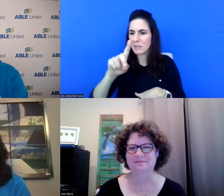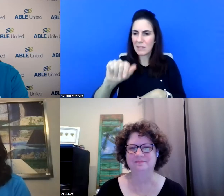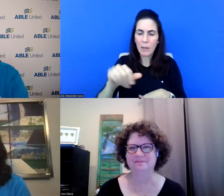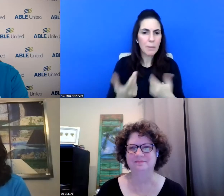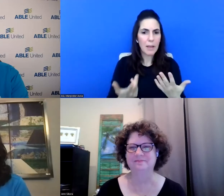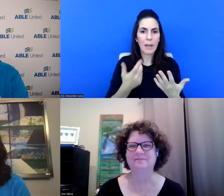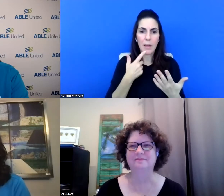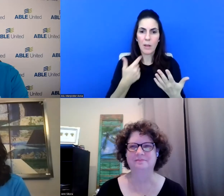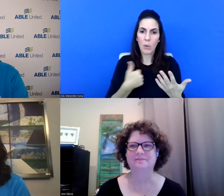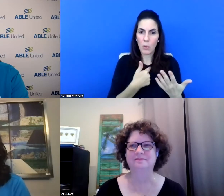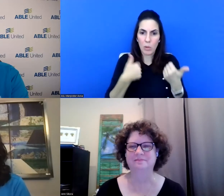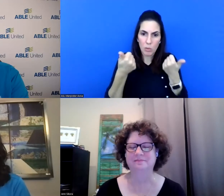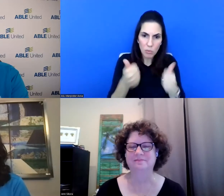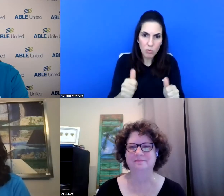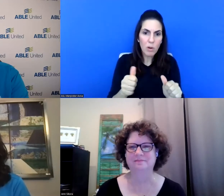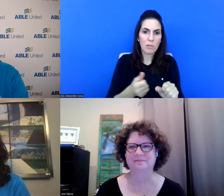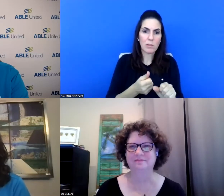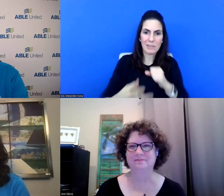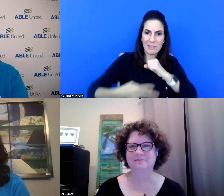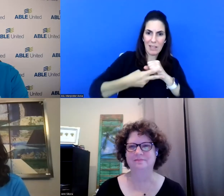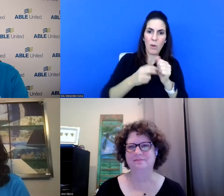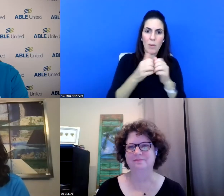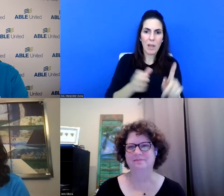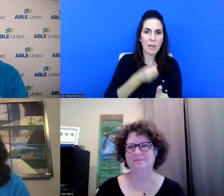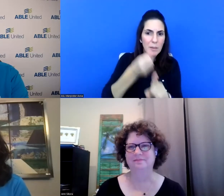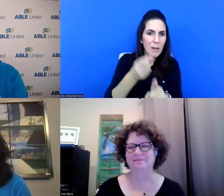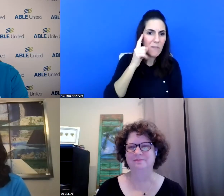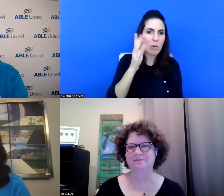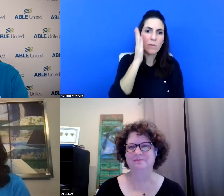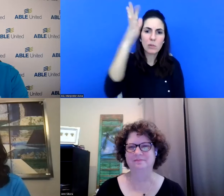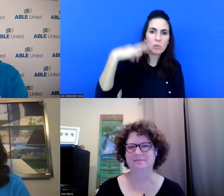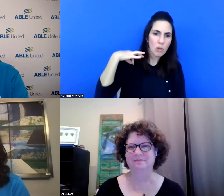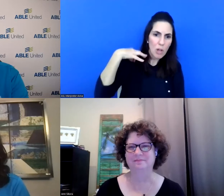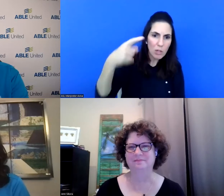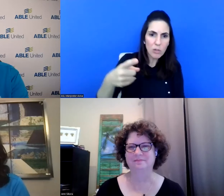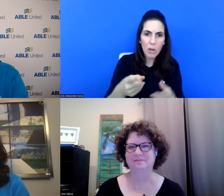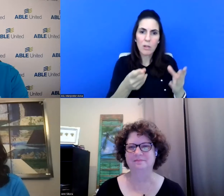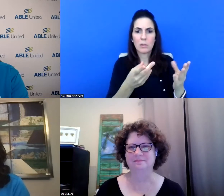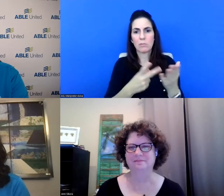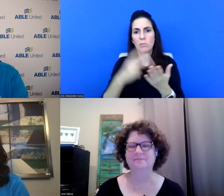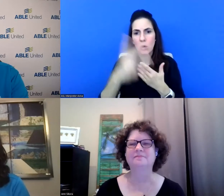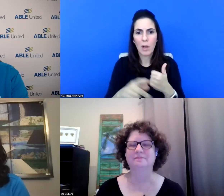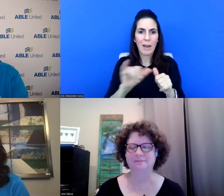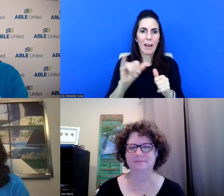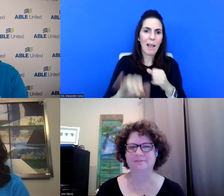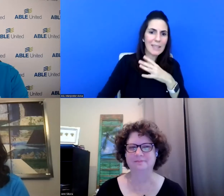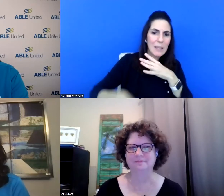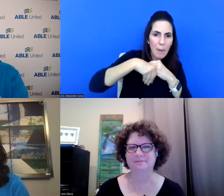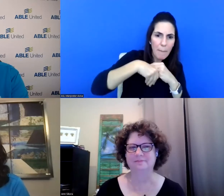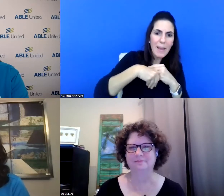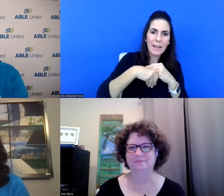without impacting eligibility for current or future benefit programs like Supplemental Security Income or SSI